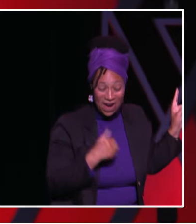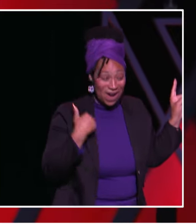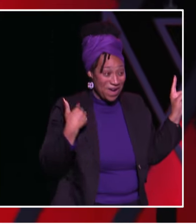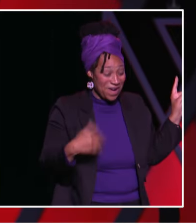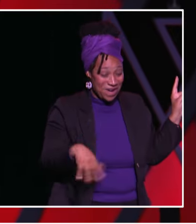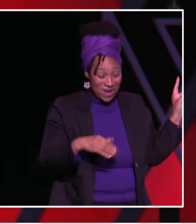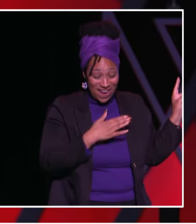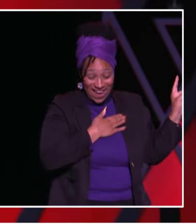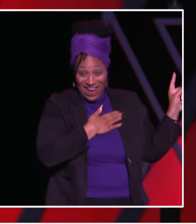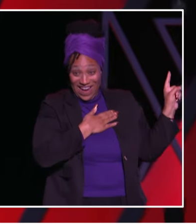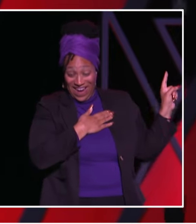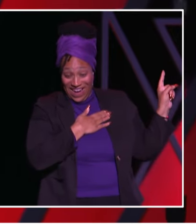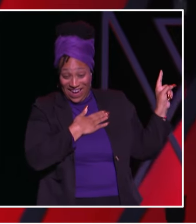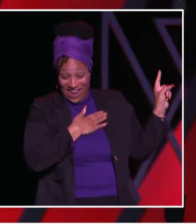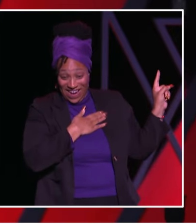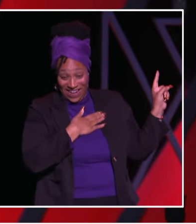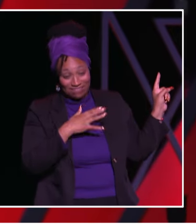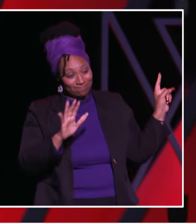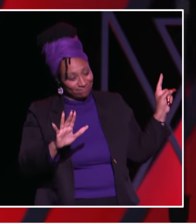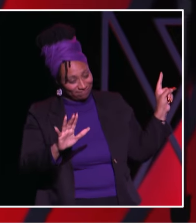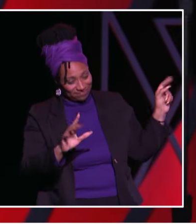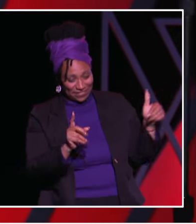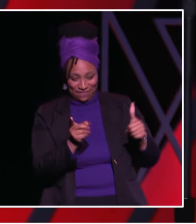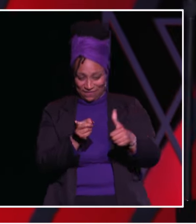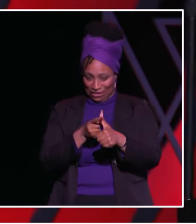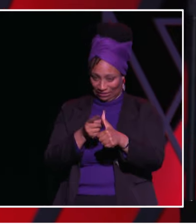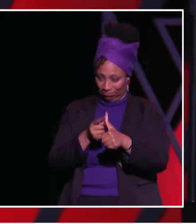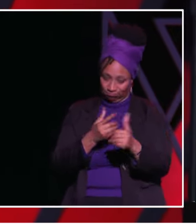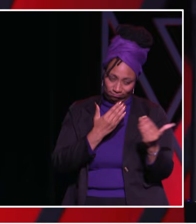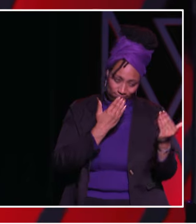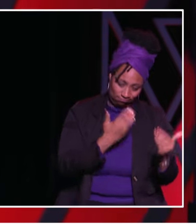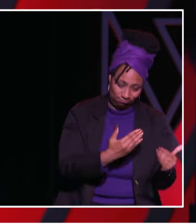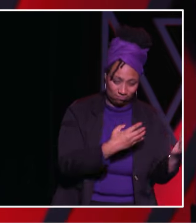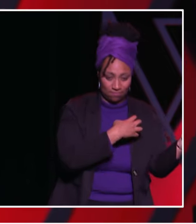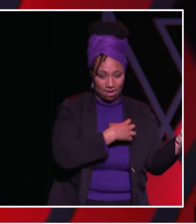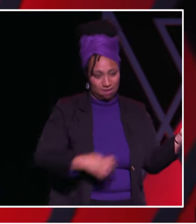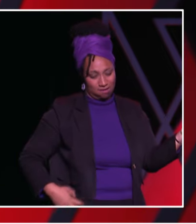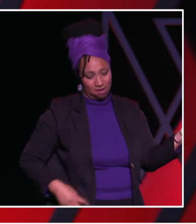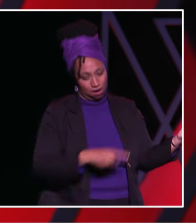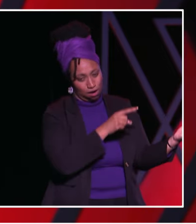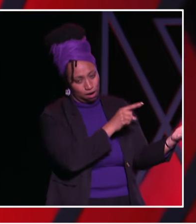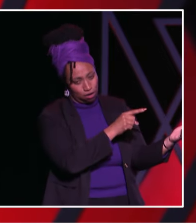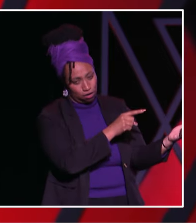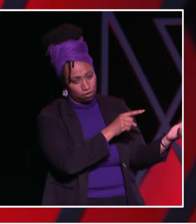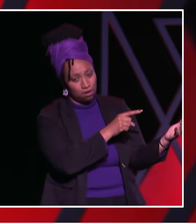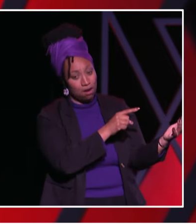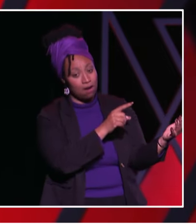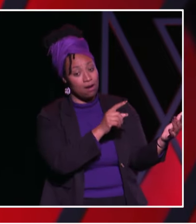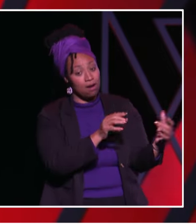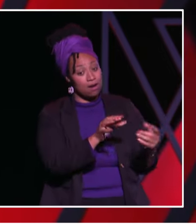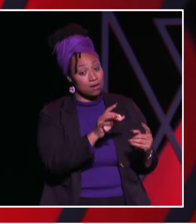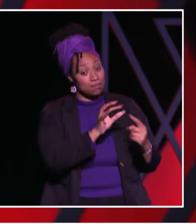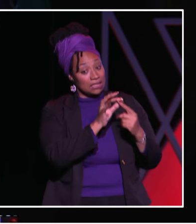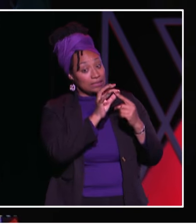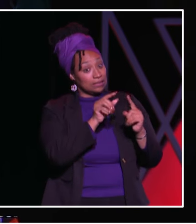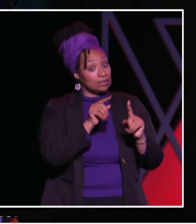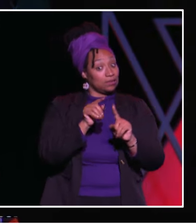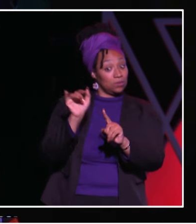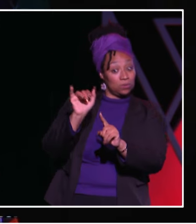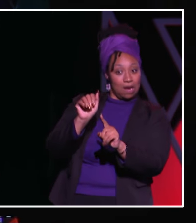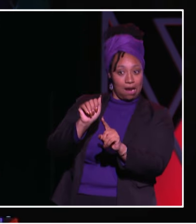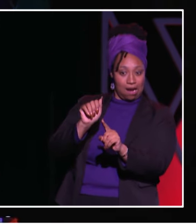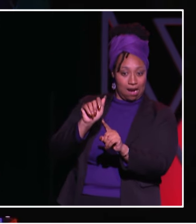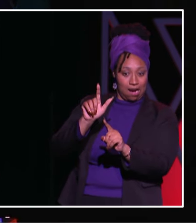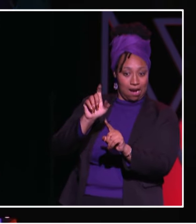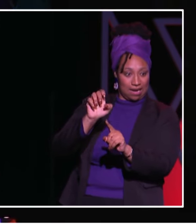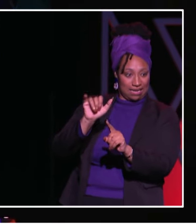happen without her. And a special thank you to somebody else in the audience, Alex Padro. He's the executive director